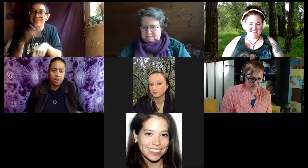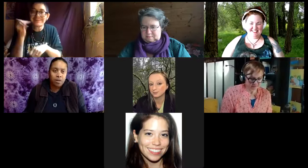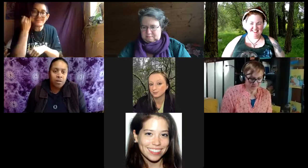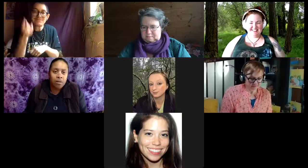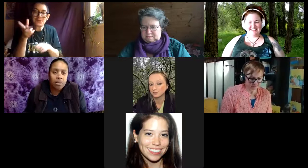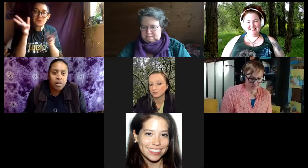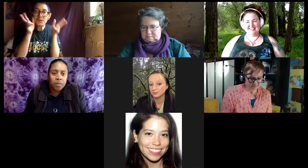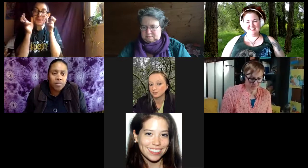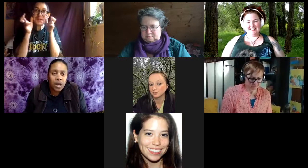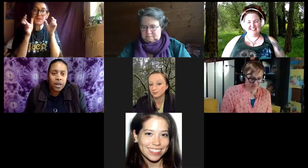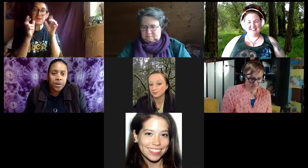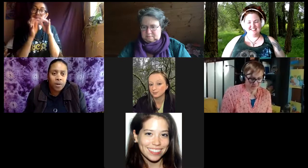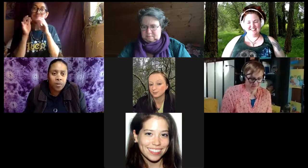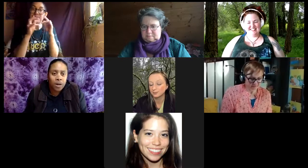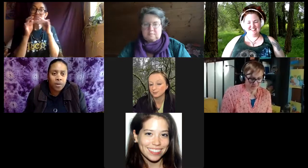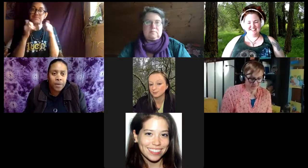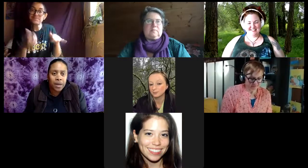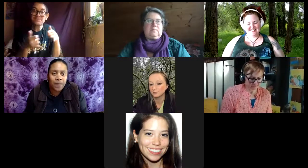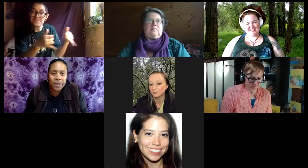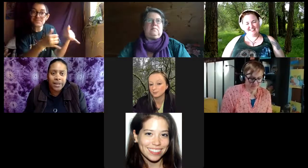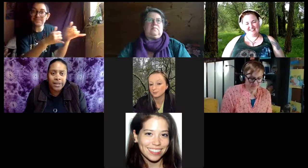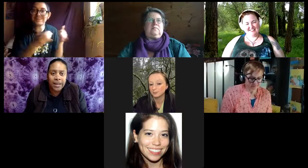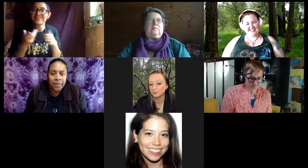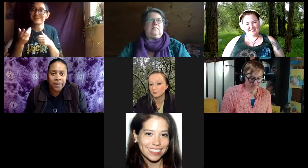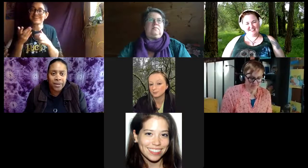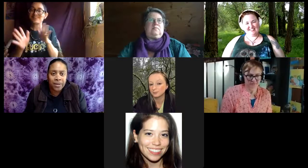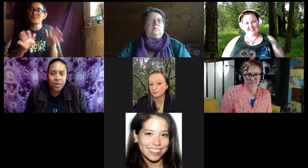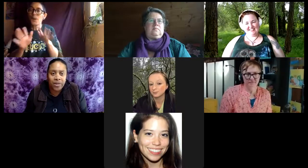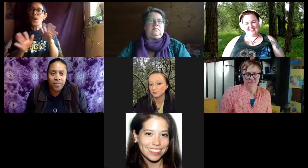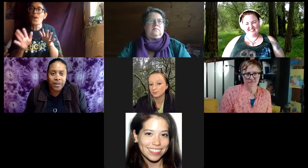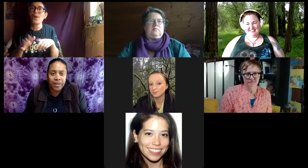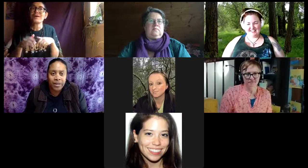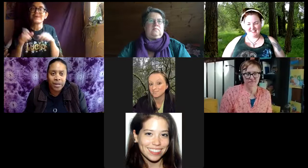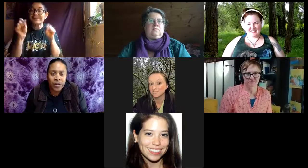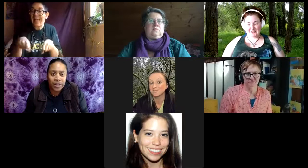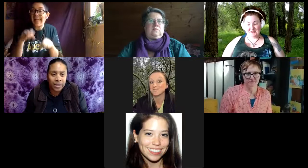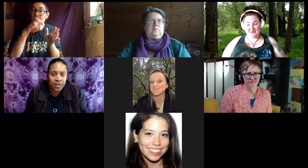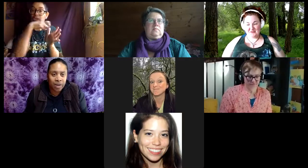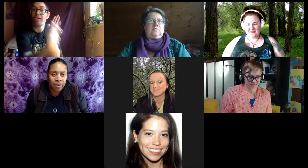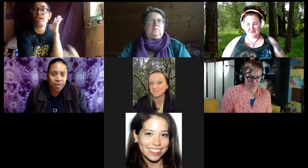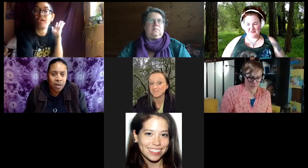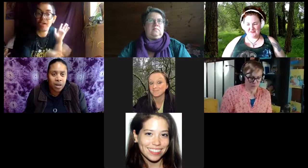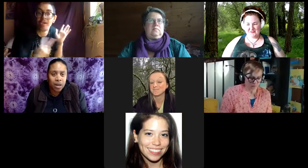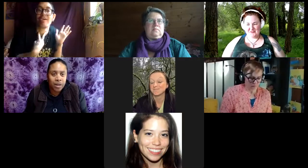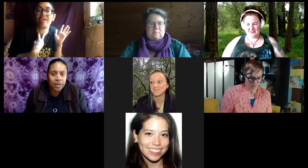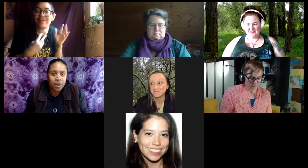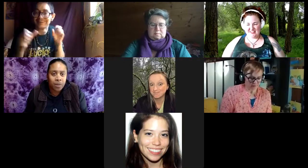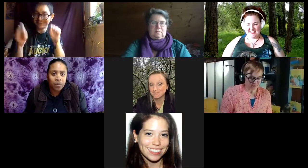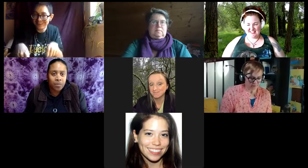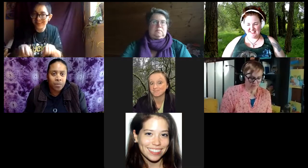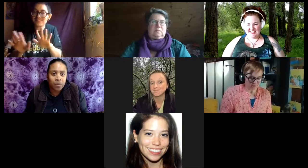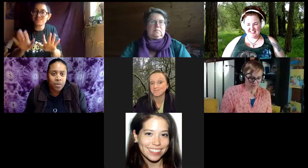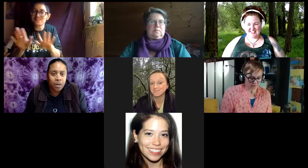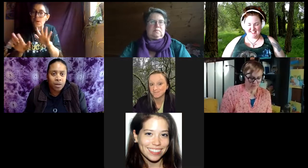spirit. And so you want to be careful because he is pretty mischievous, and it gets into trouble. And